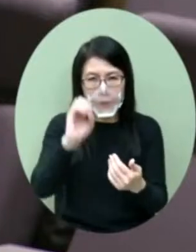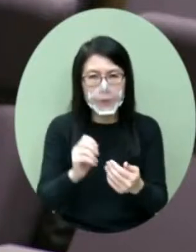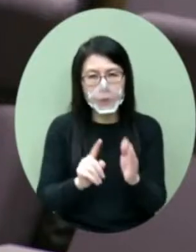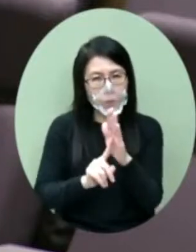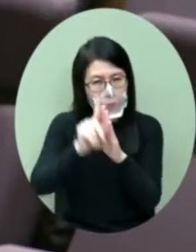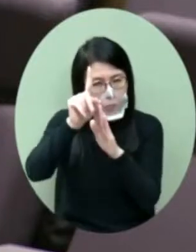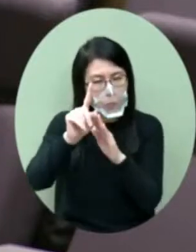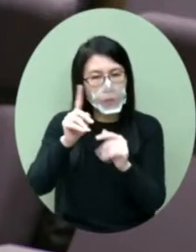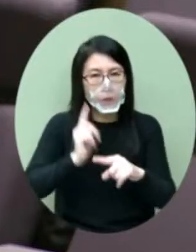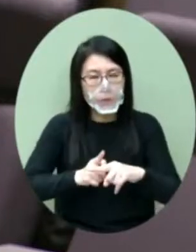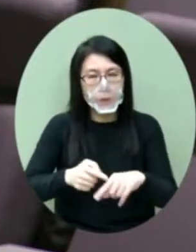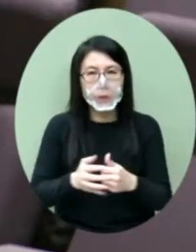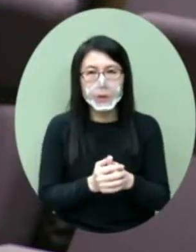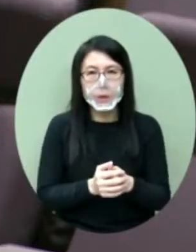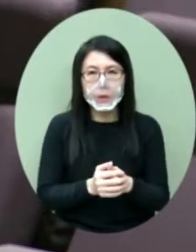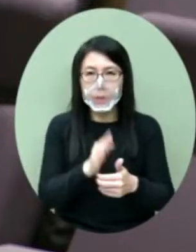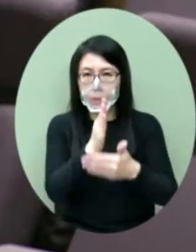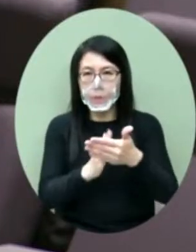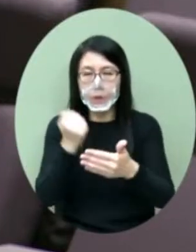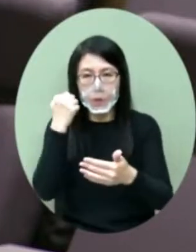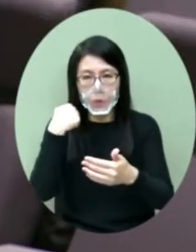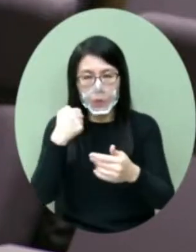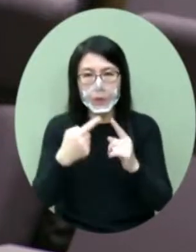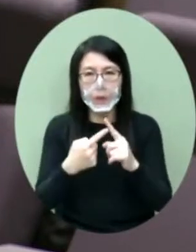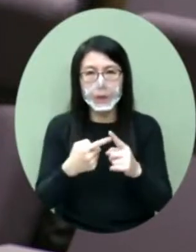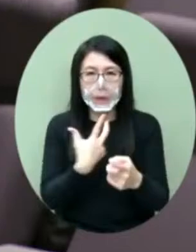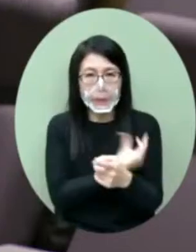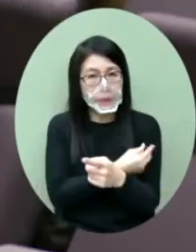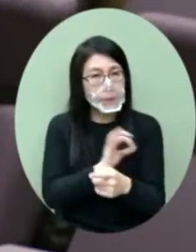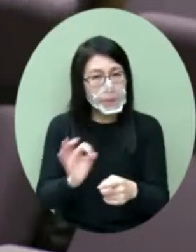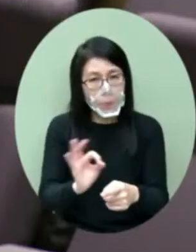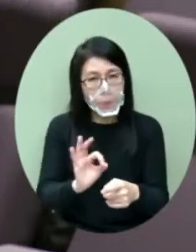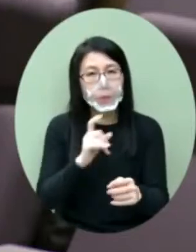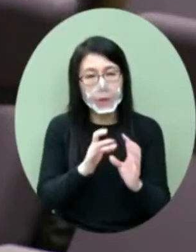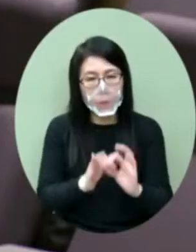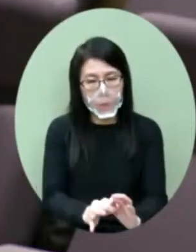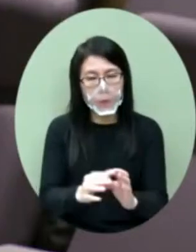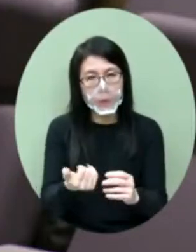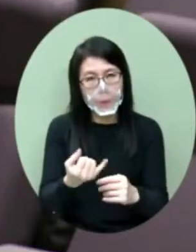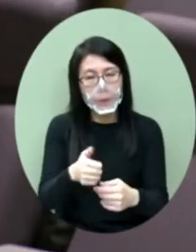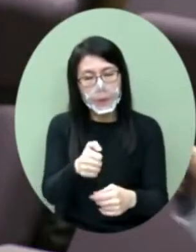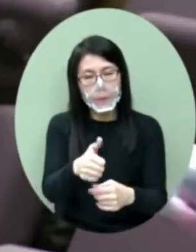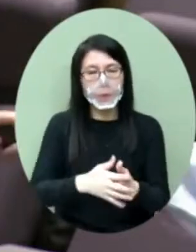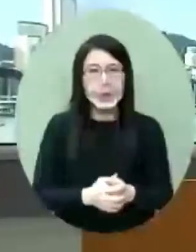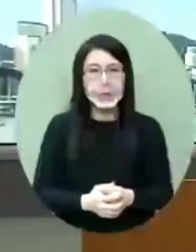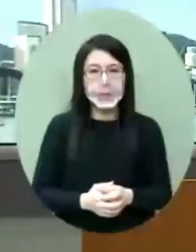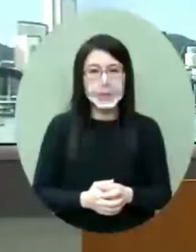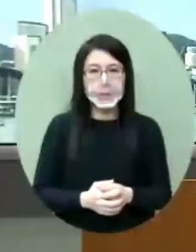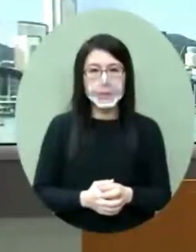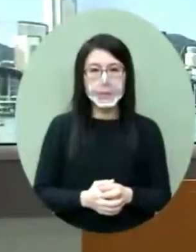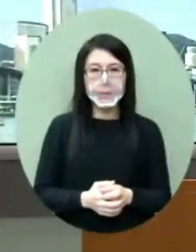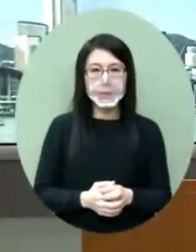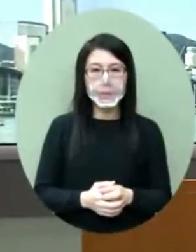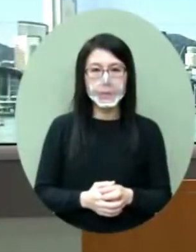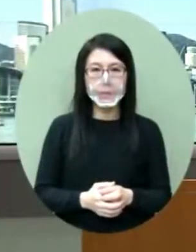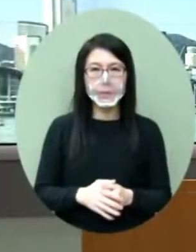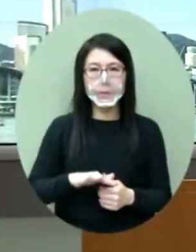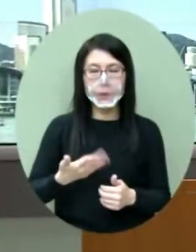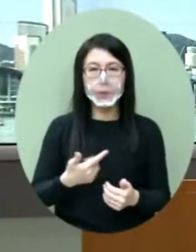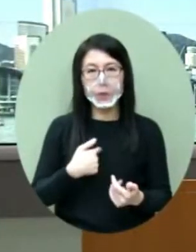Well, with such a high death rate, have to do with the unvaccinated